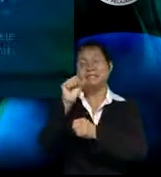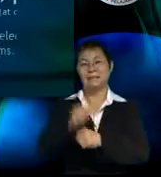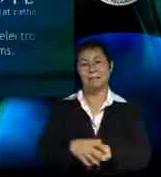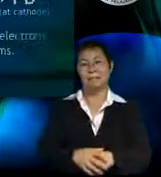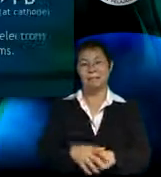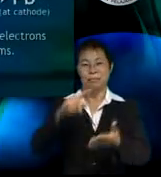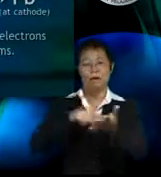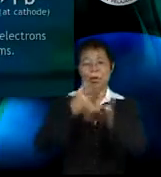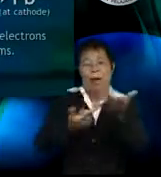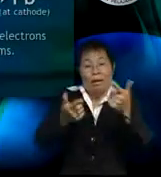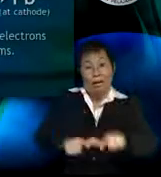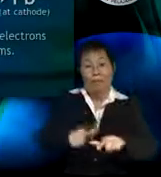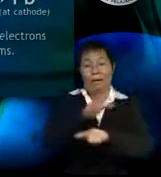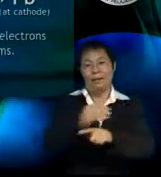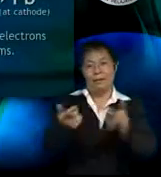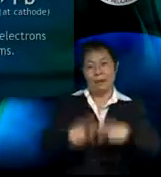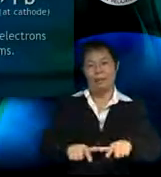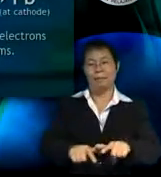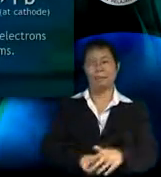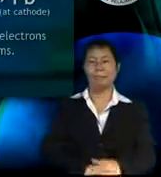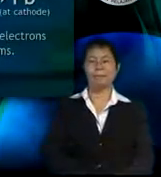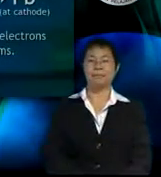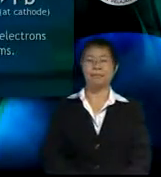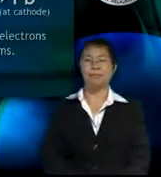This is what happens at the cathode.